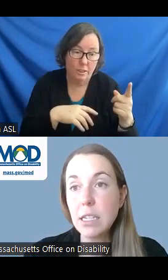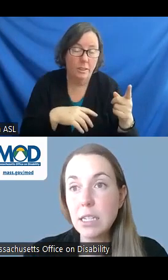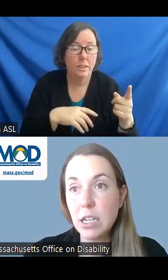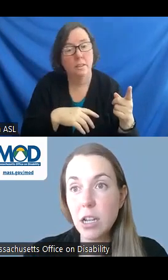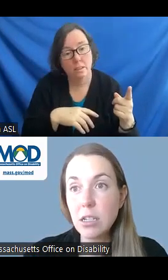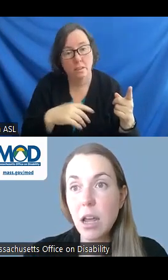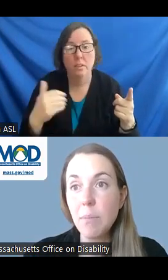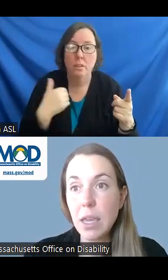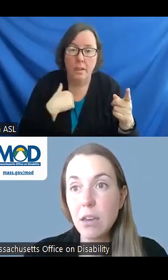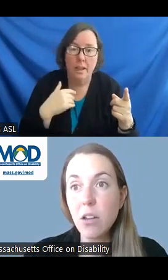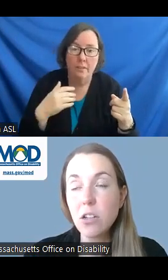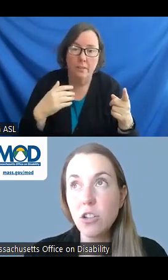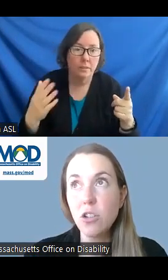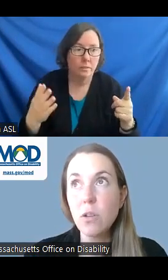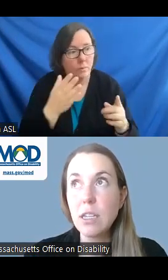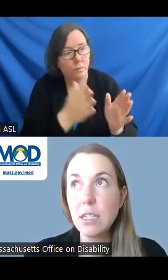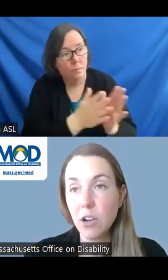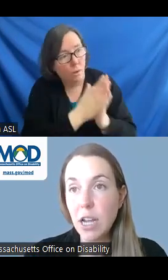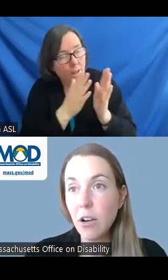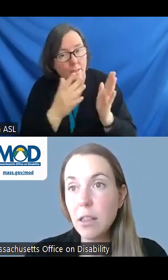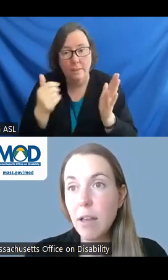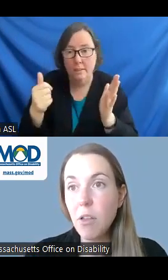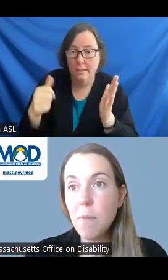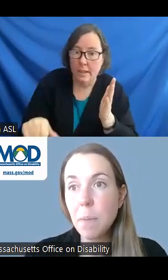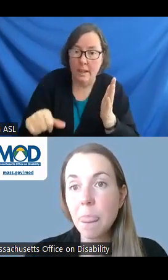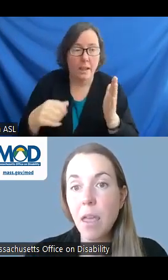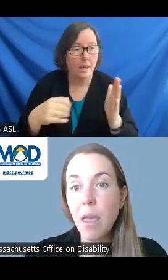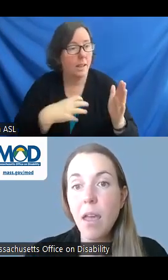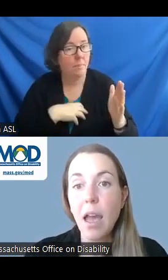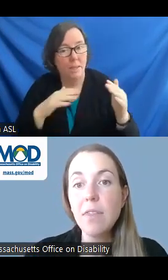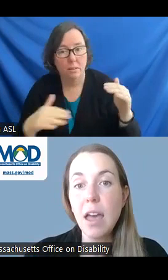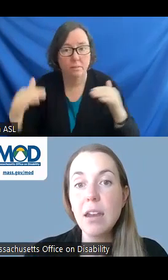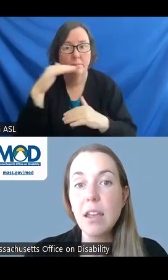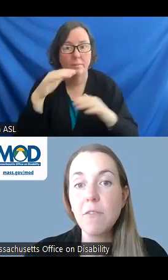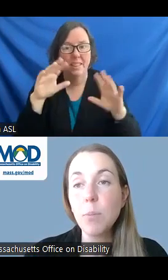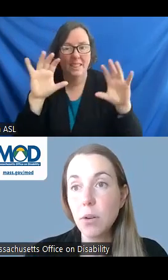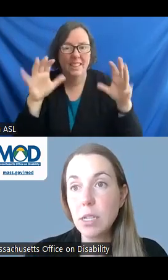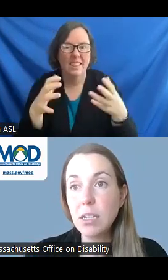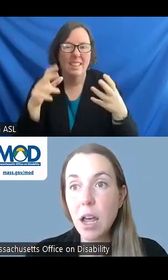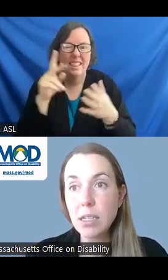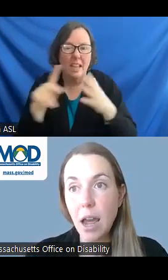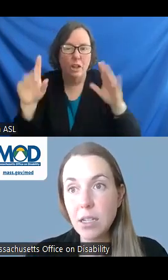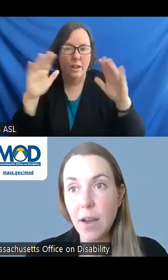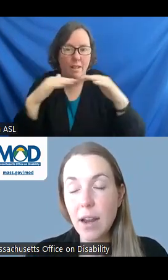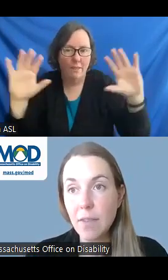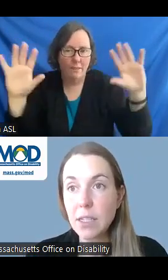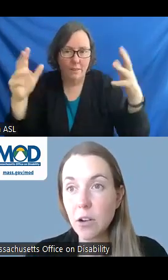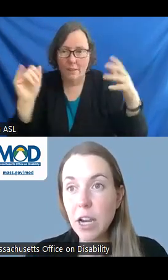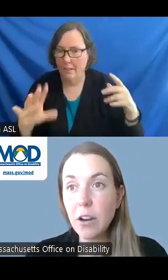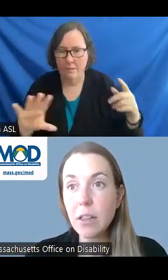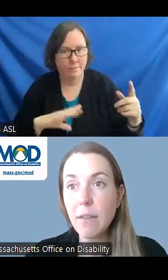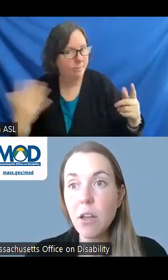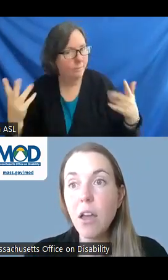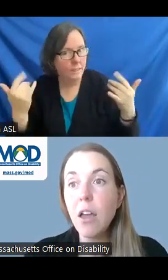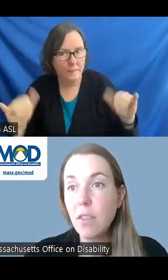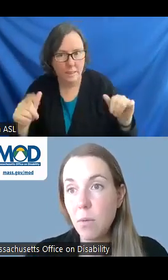these decisions appealed to the secretariat level. And then if the person is unsatisfied at the